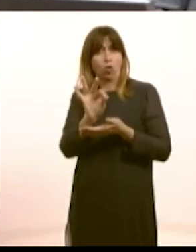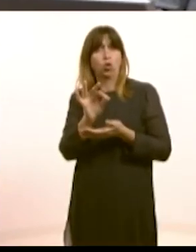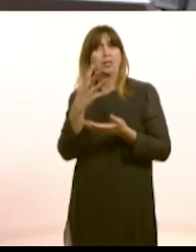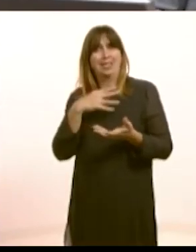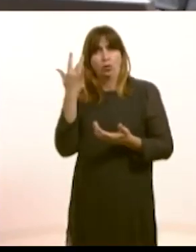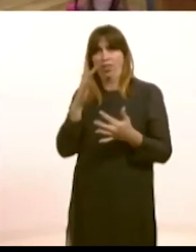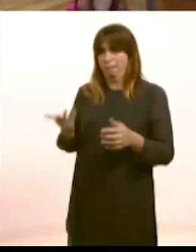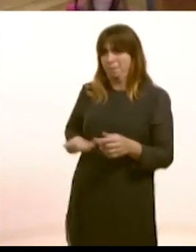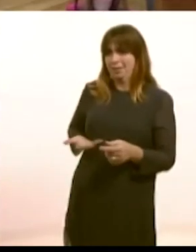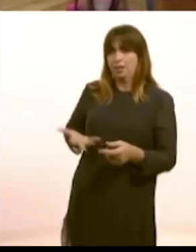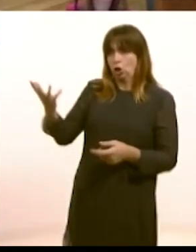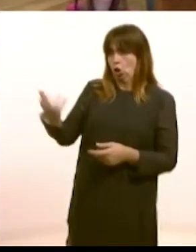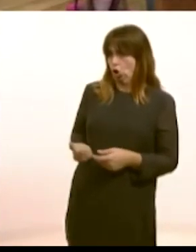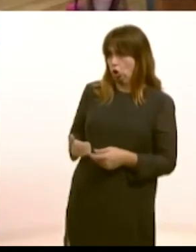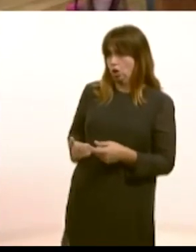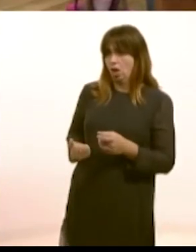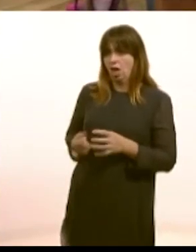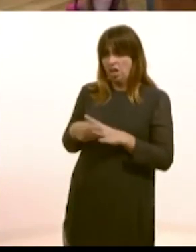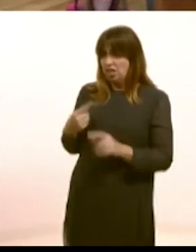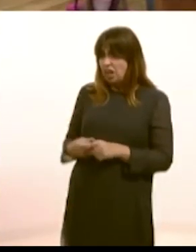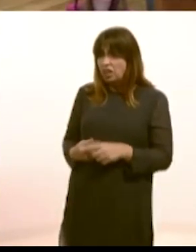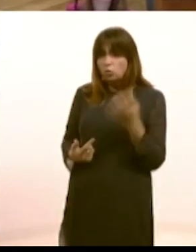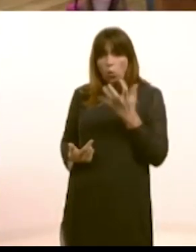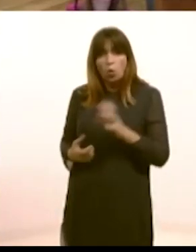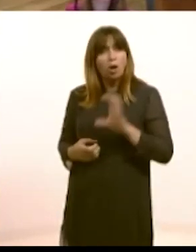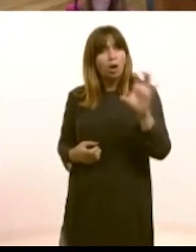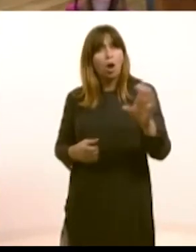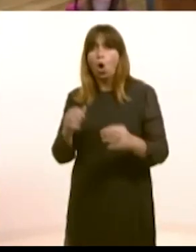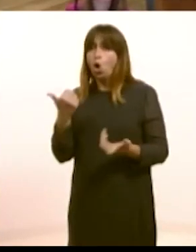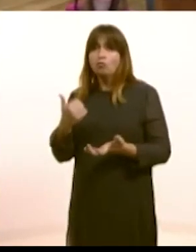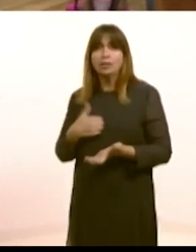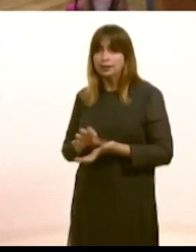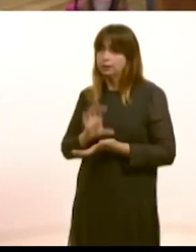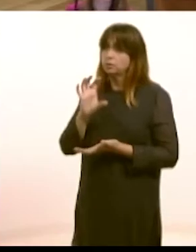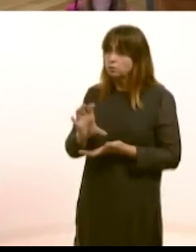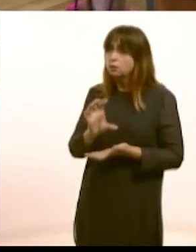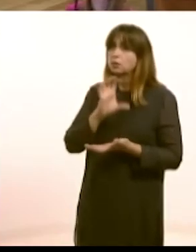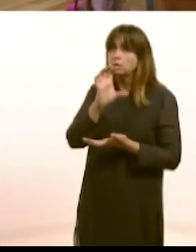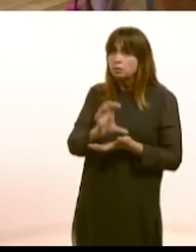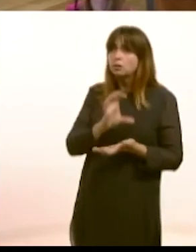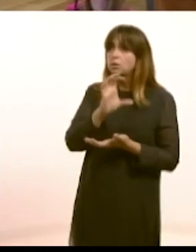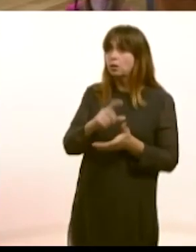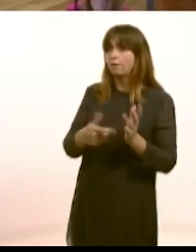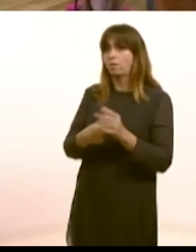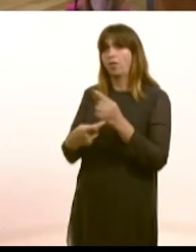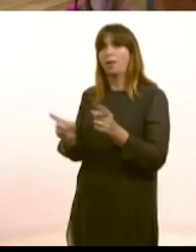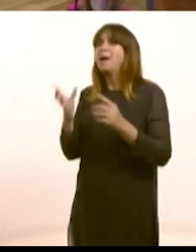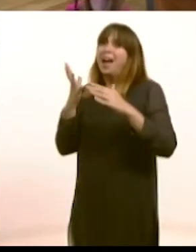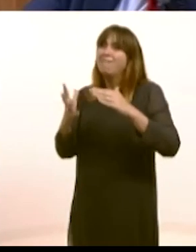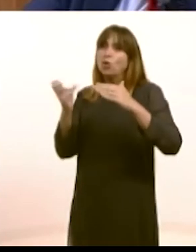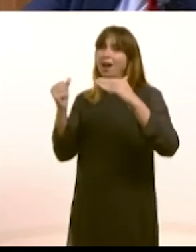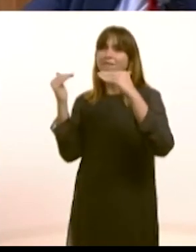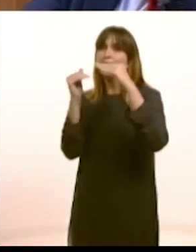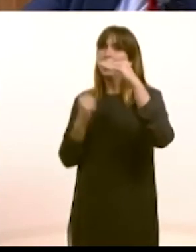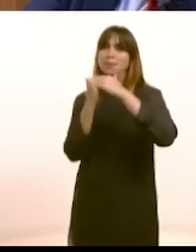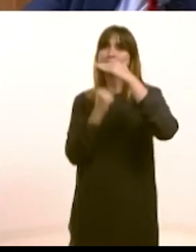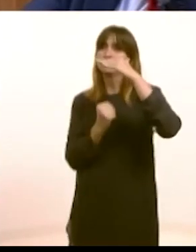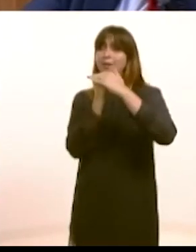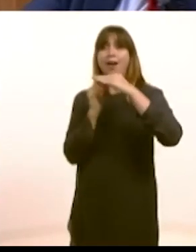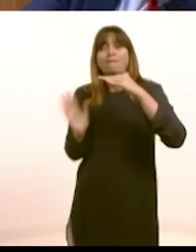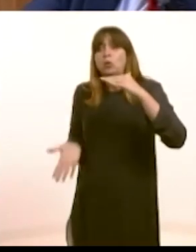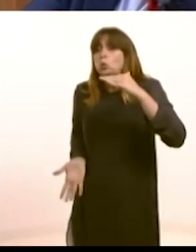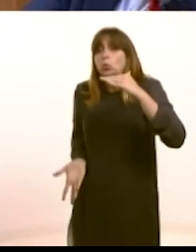consideration? Well, we already put £98 million into the rate relief scheme. There is bound to be a threshold, unfortunately, and for those who are, as they would